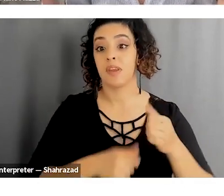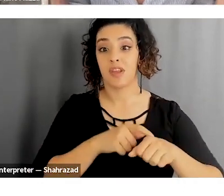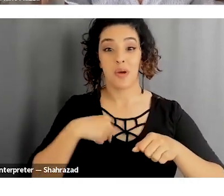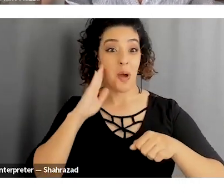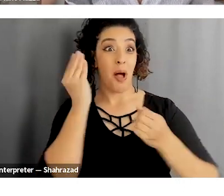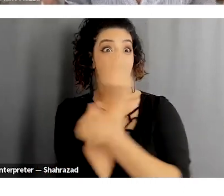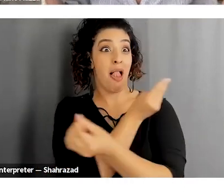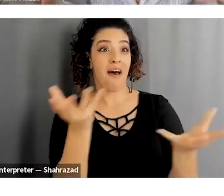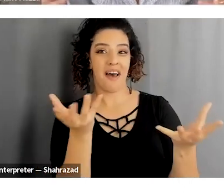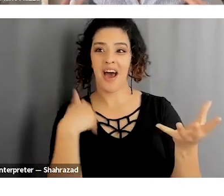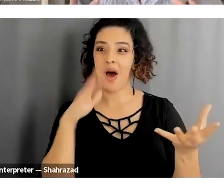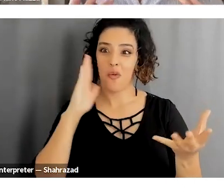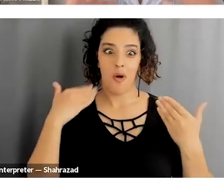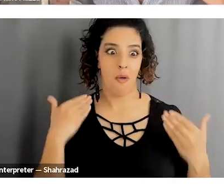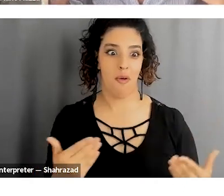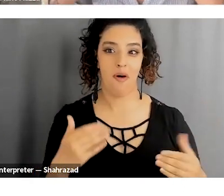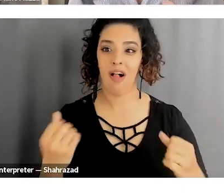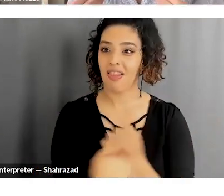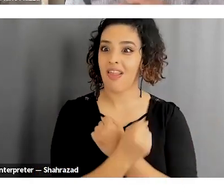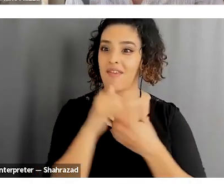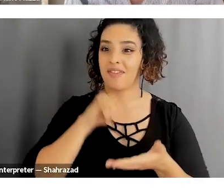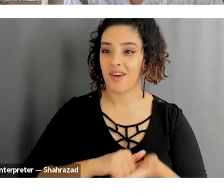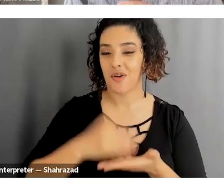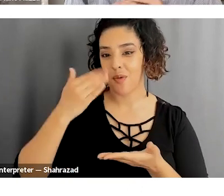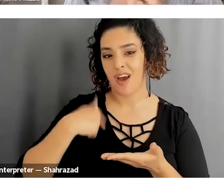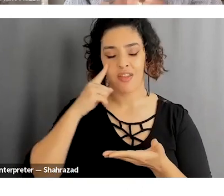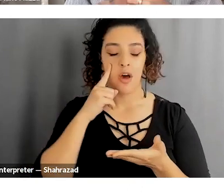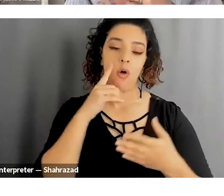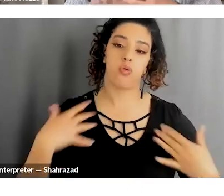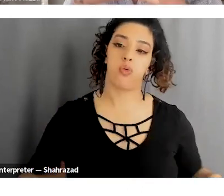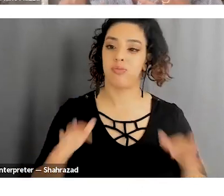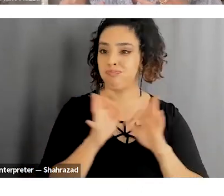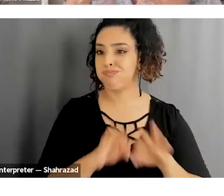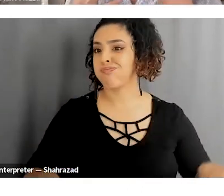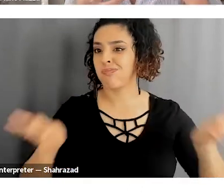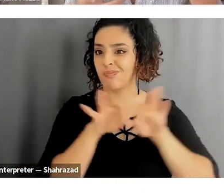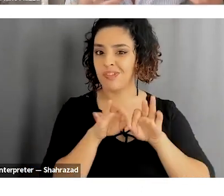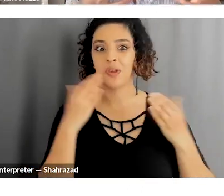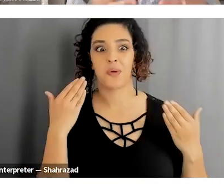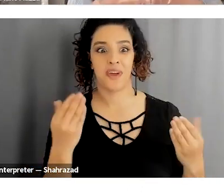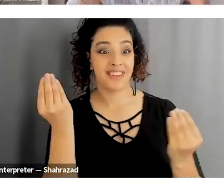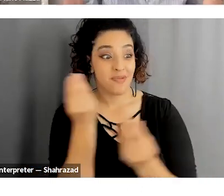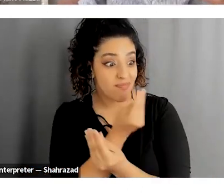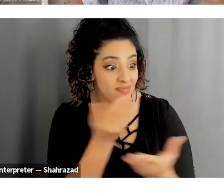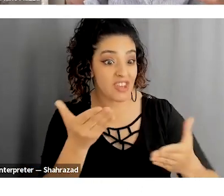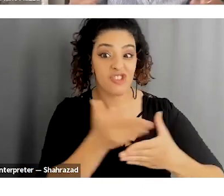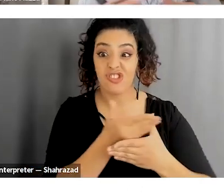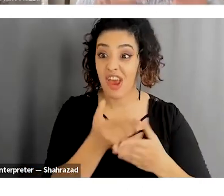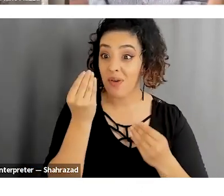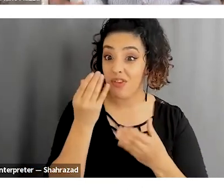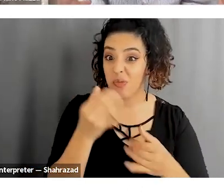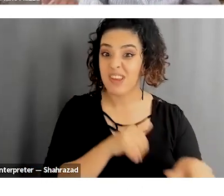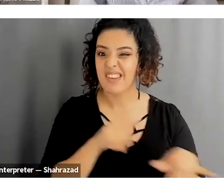speak, of natural dyes, I love to do it because I really think it's very important to be able to share information just the way that the Slow